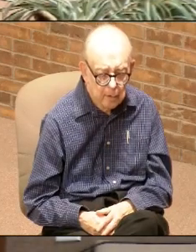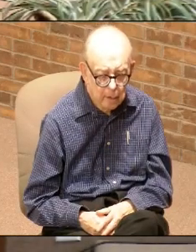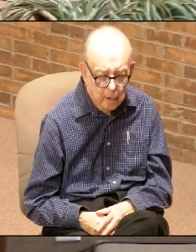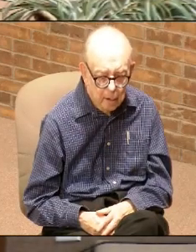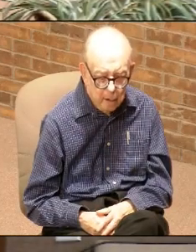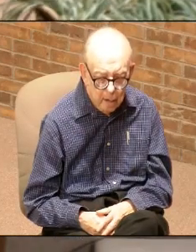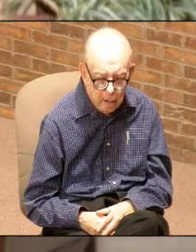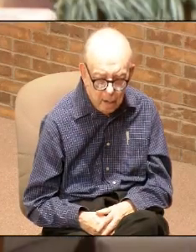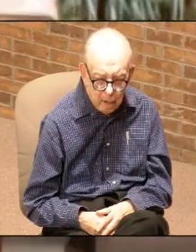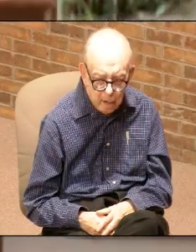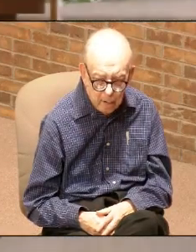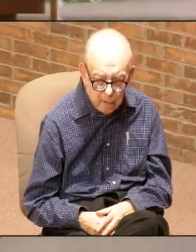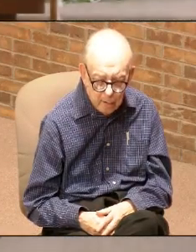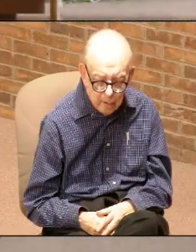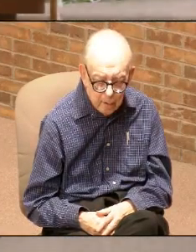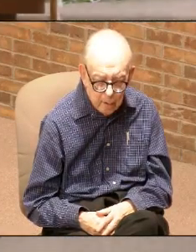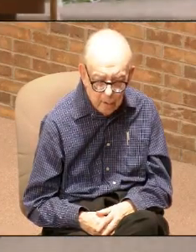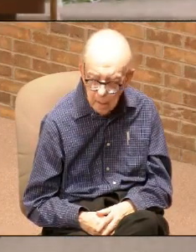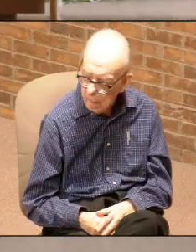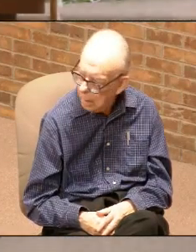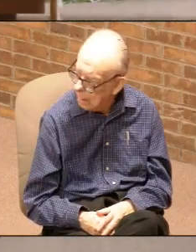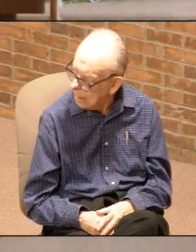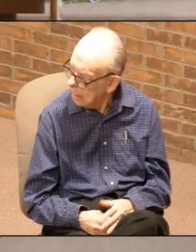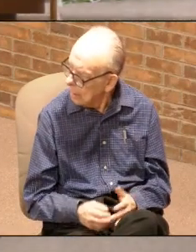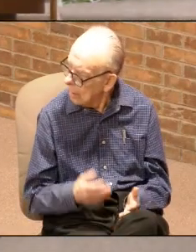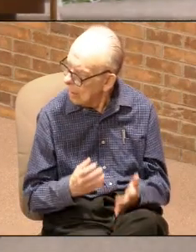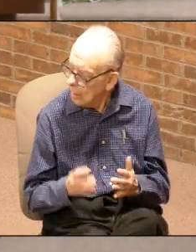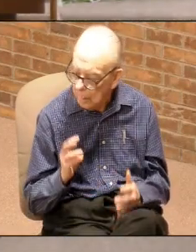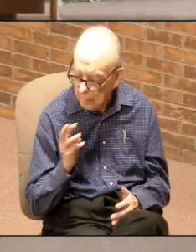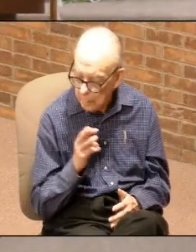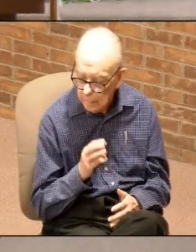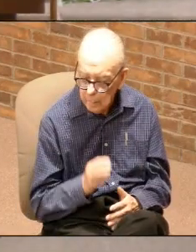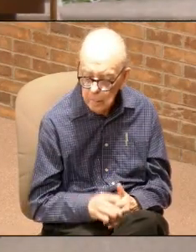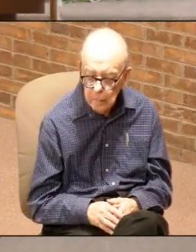Okay. It was really weird because